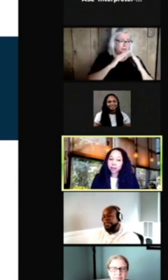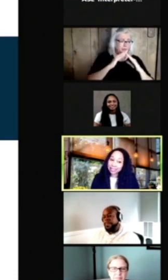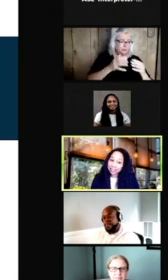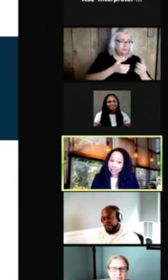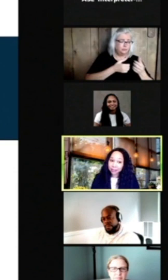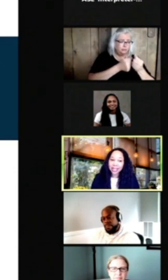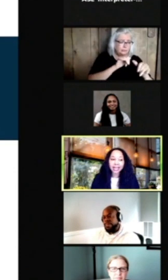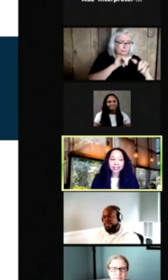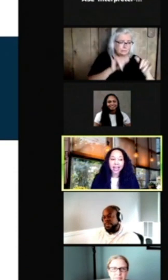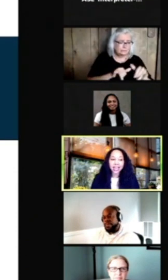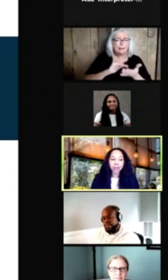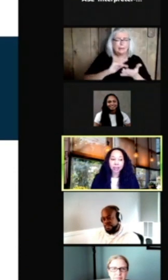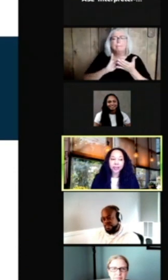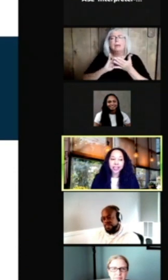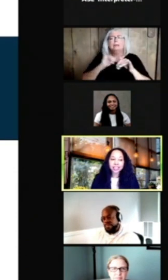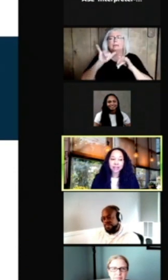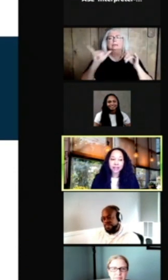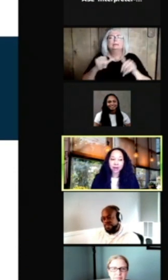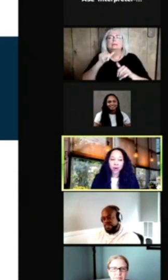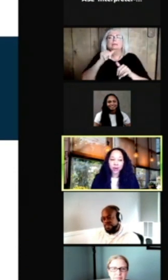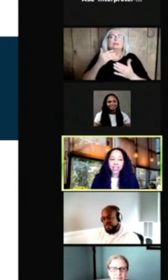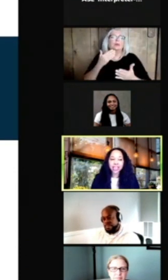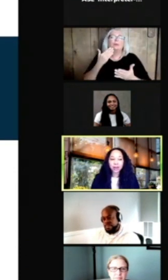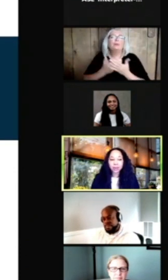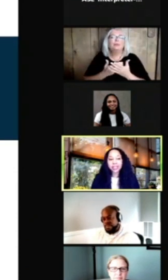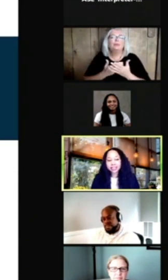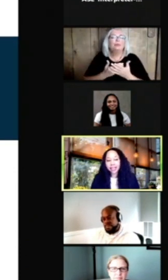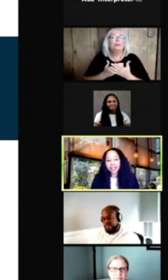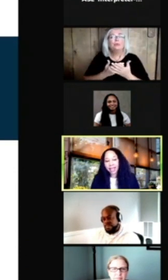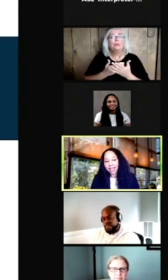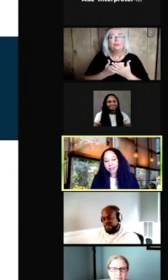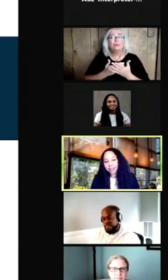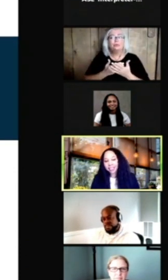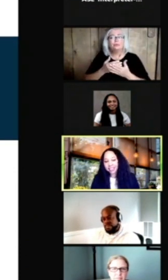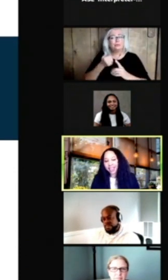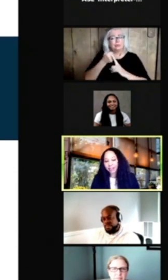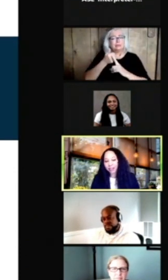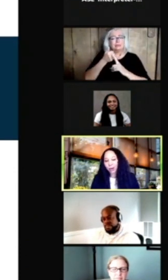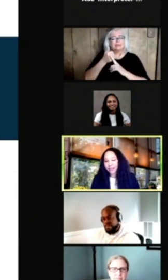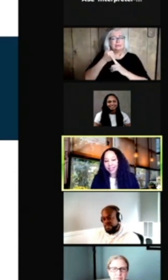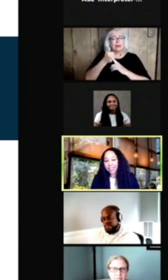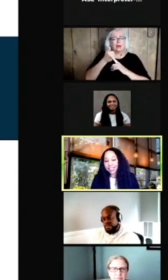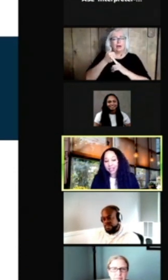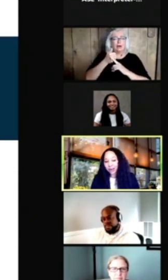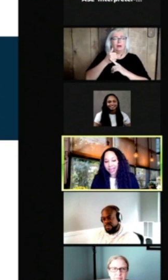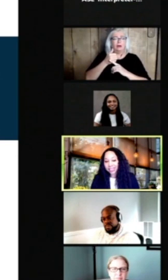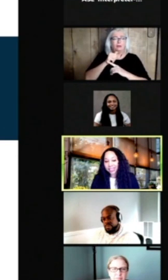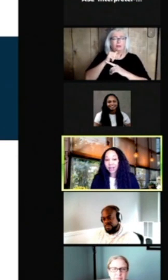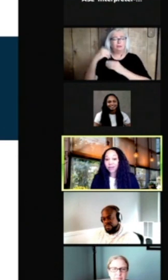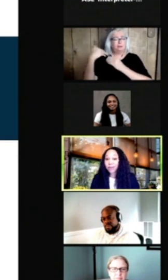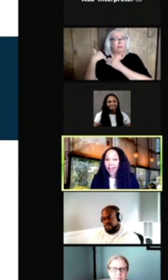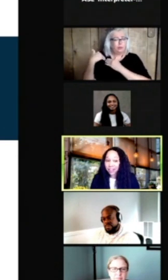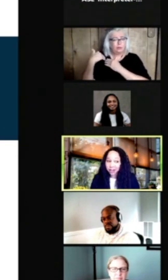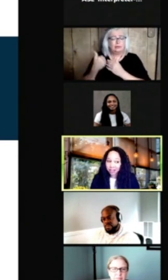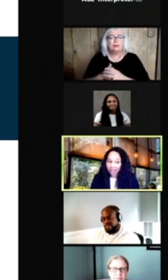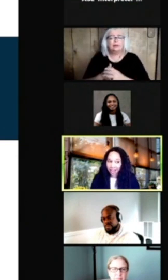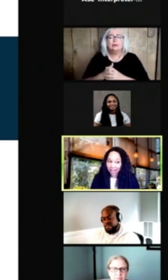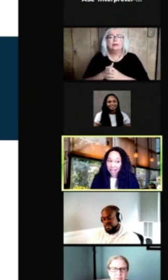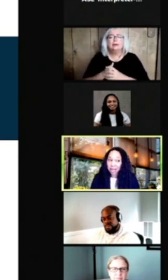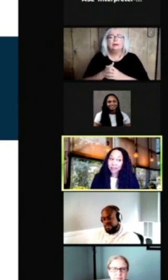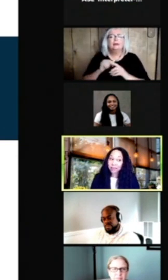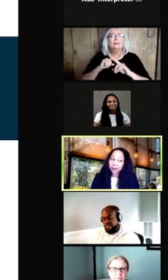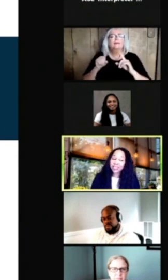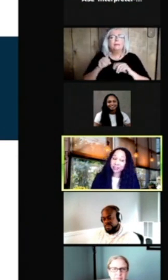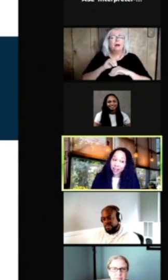medical system has not yet proven itself unworthy, which has led Black communities to have lower vaccine rates, rather